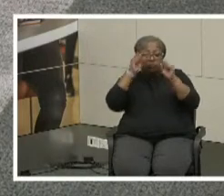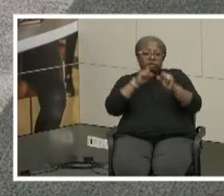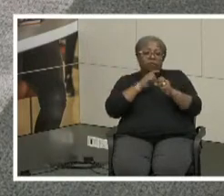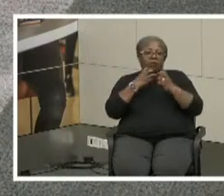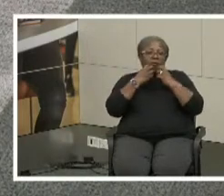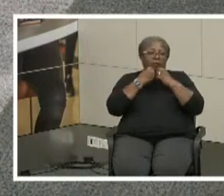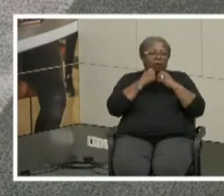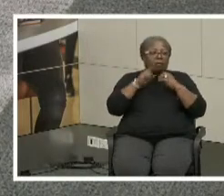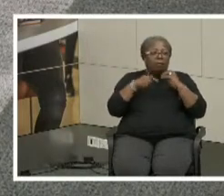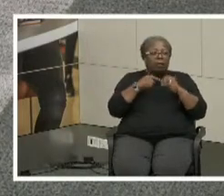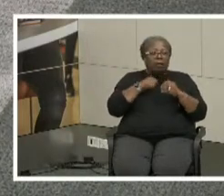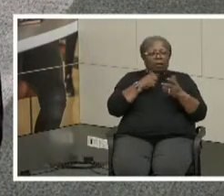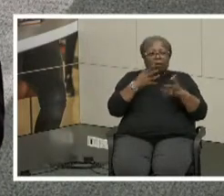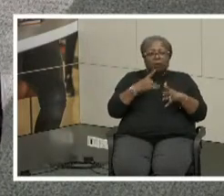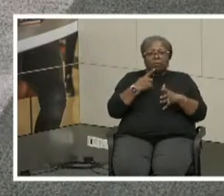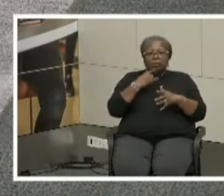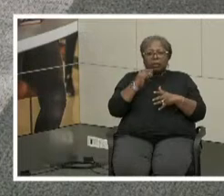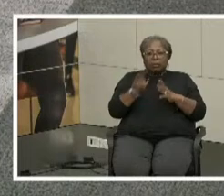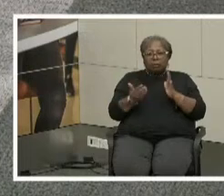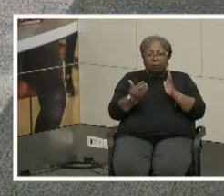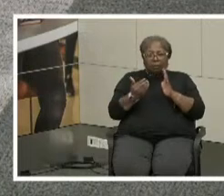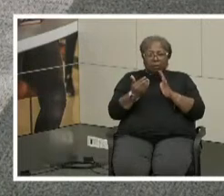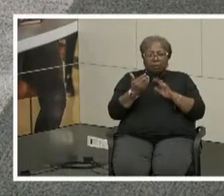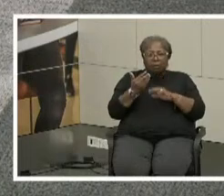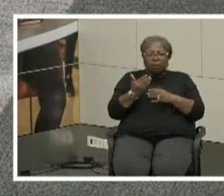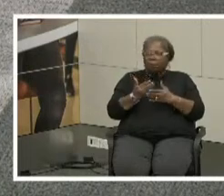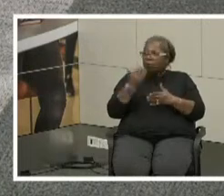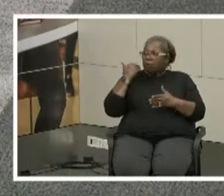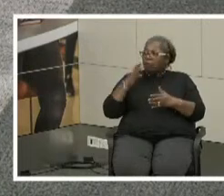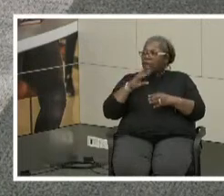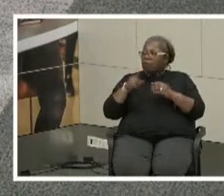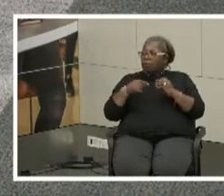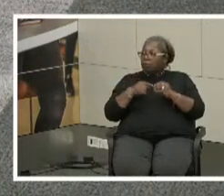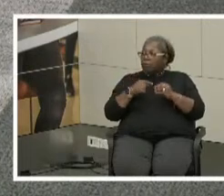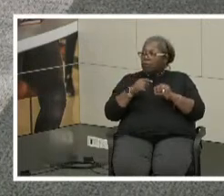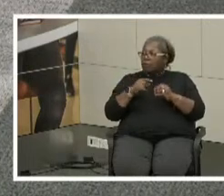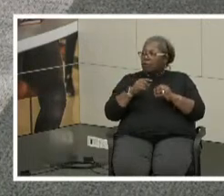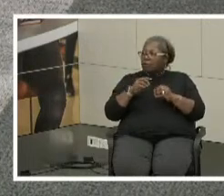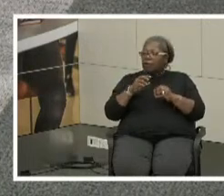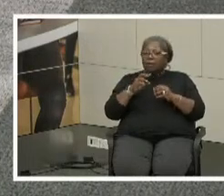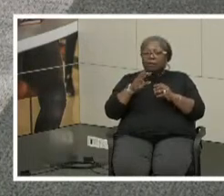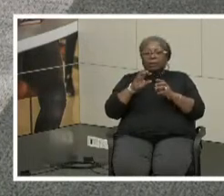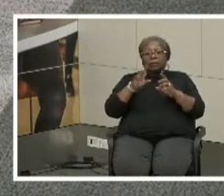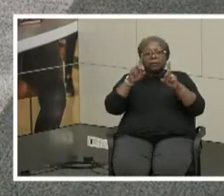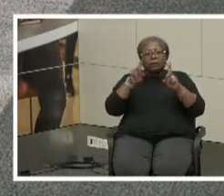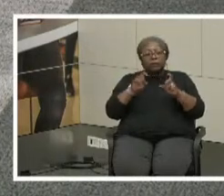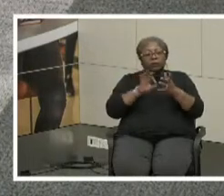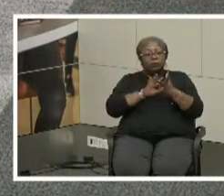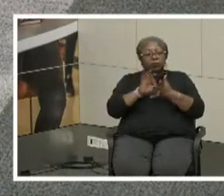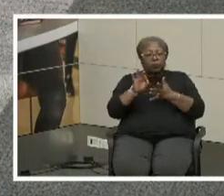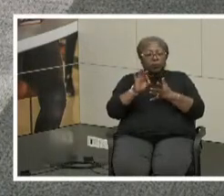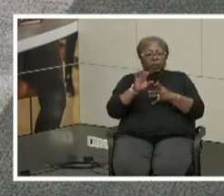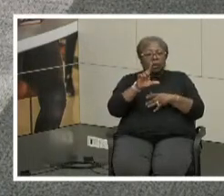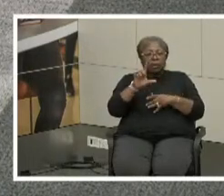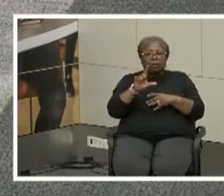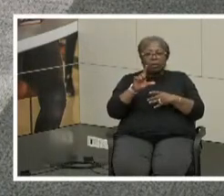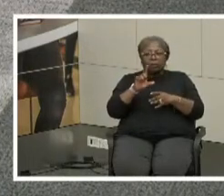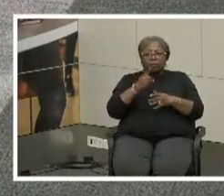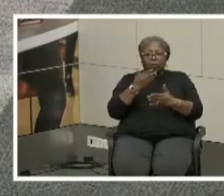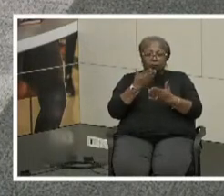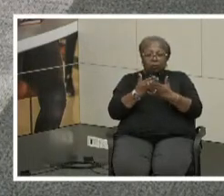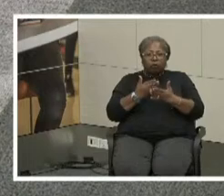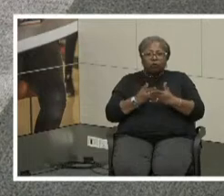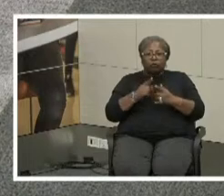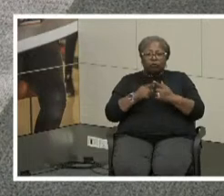cares about and I've already said it before so I'll talk about statistics and test scores Librarians are proven to improve